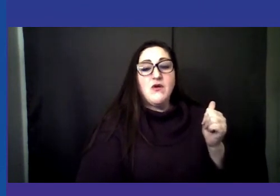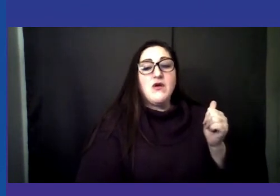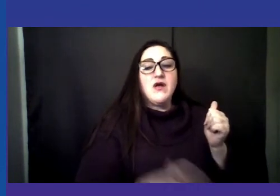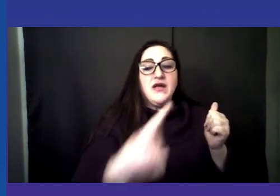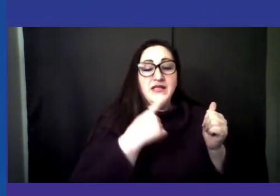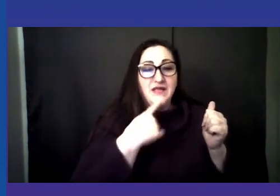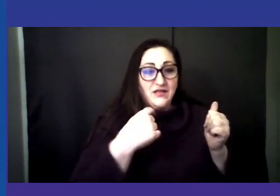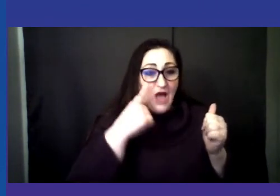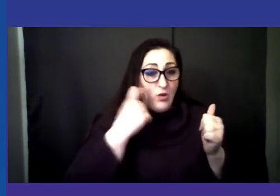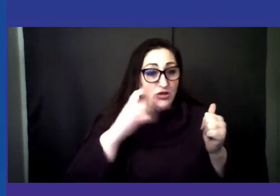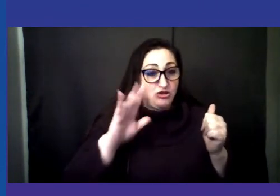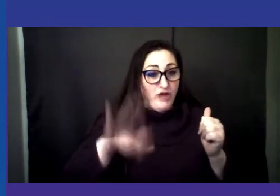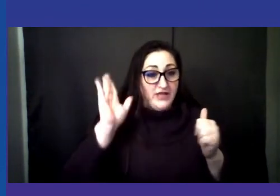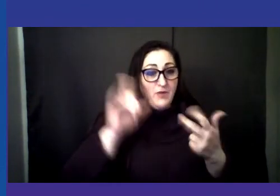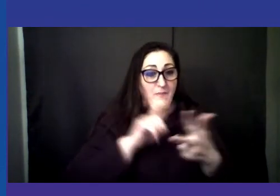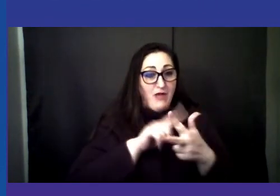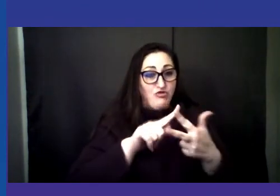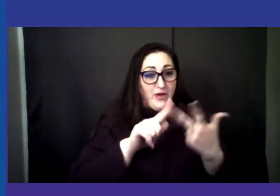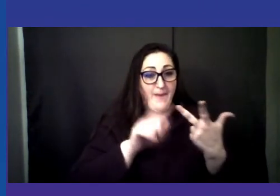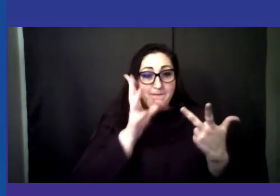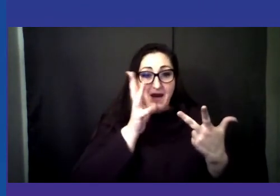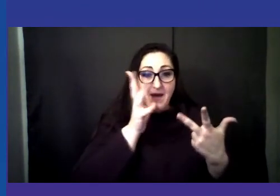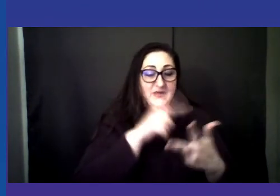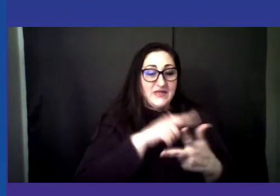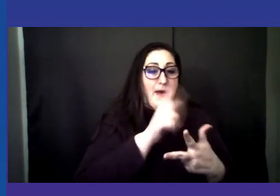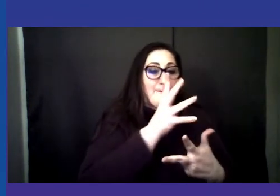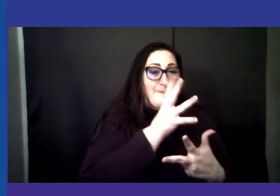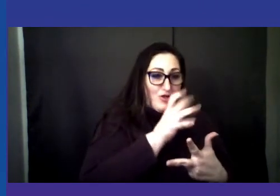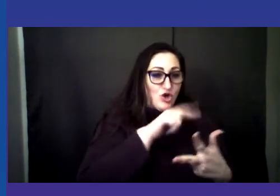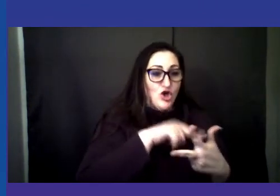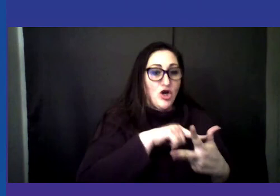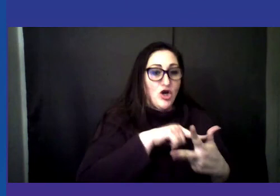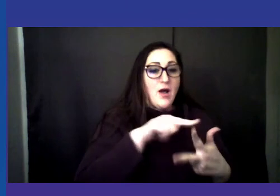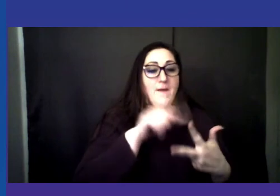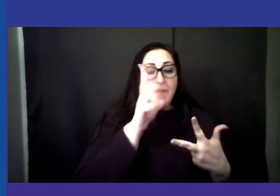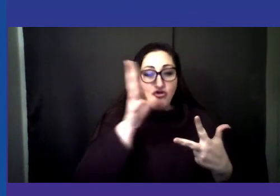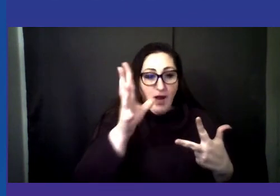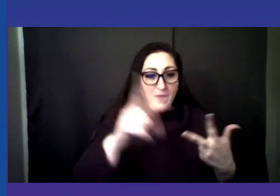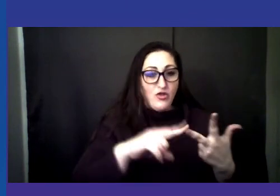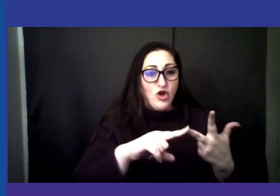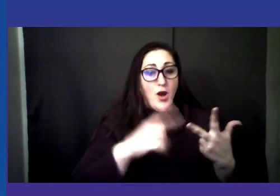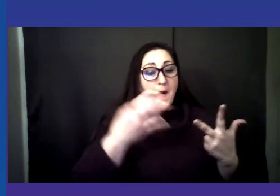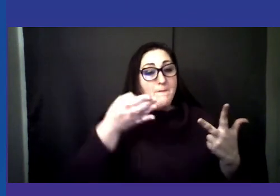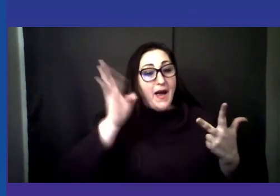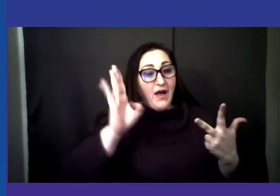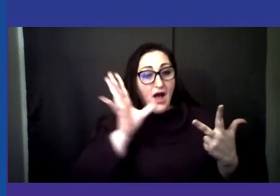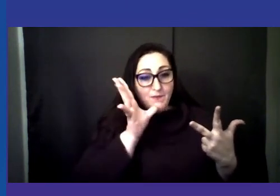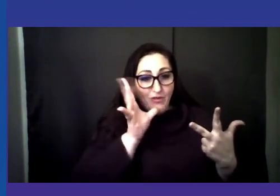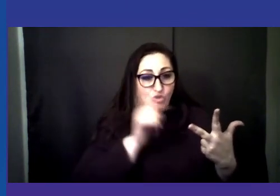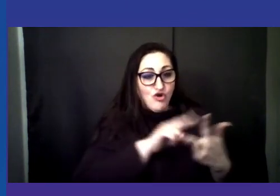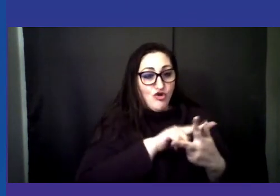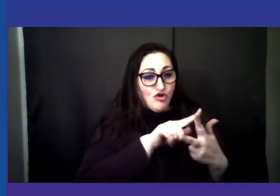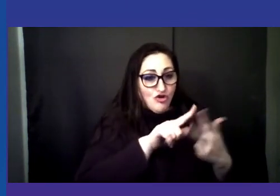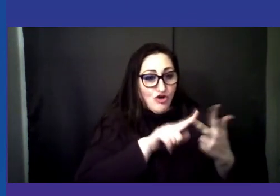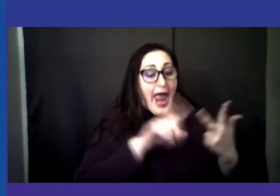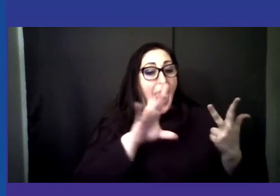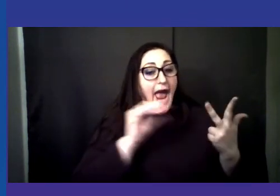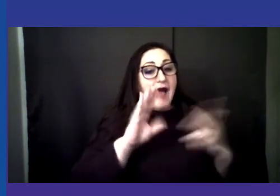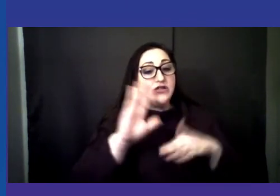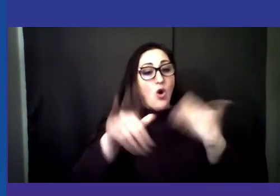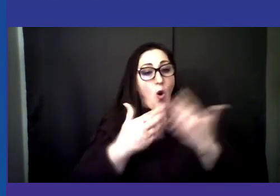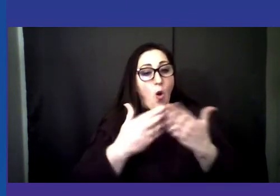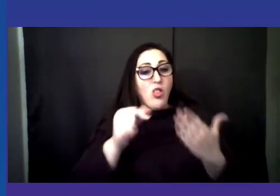my three moms, my mother, my grandmother, my godmother, and the women of my community. And I'm just used to hanging out